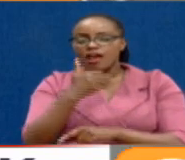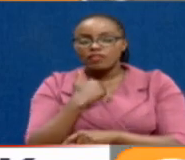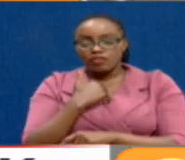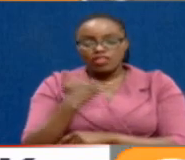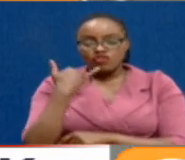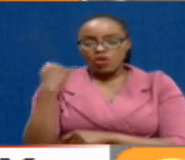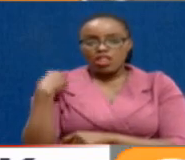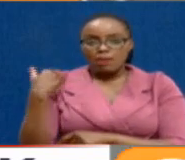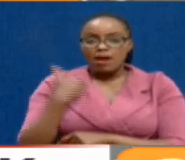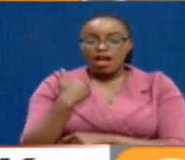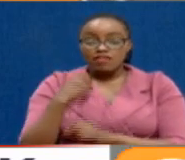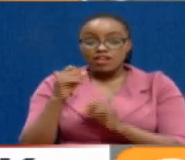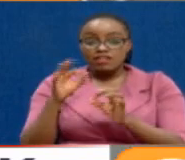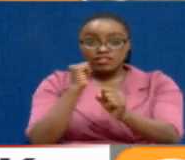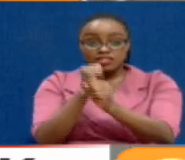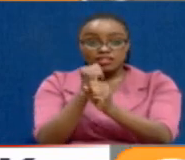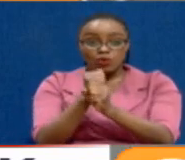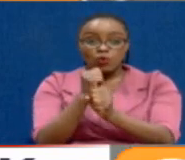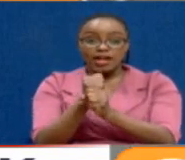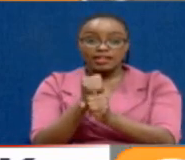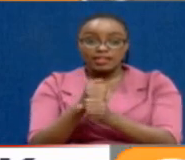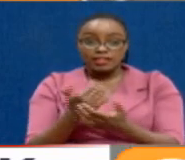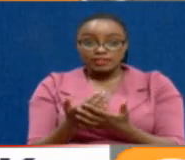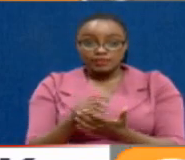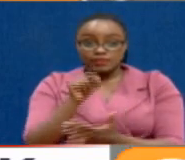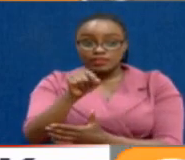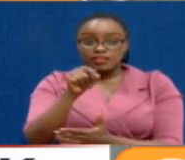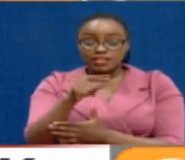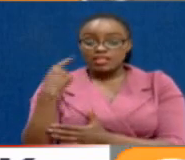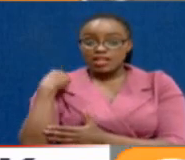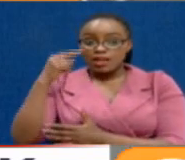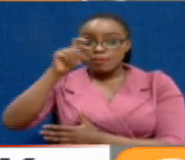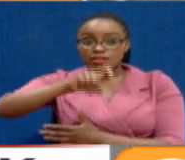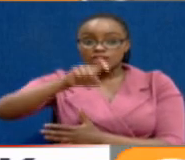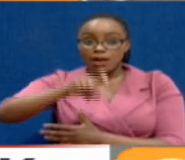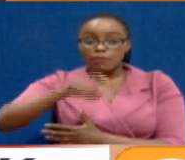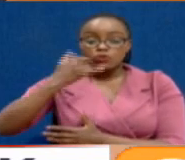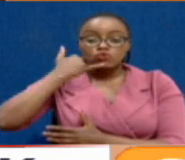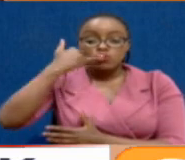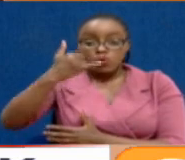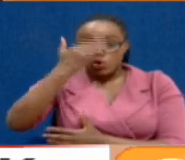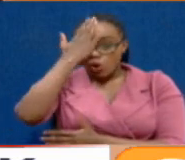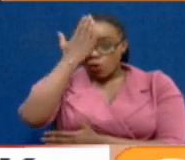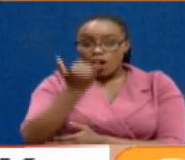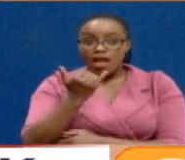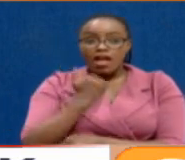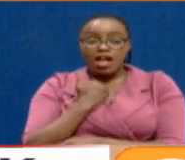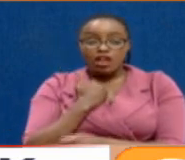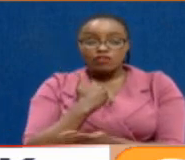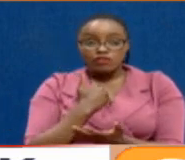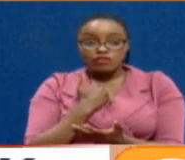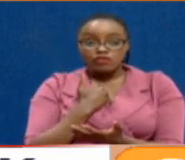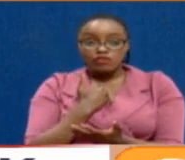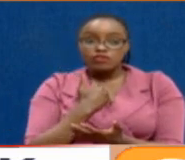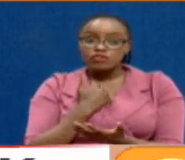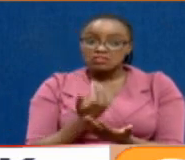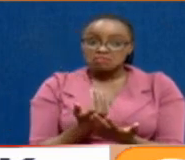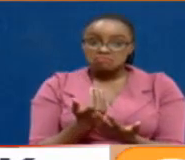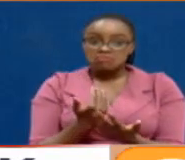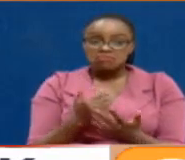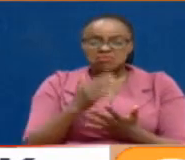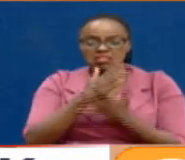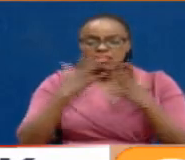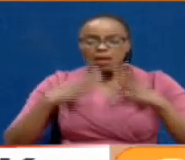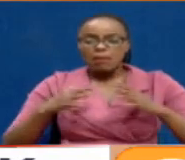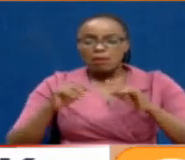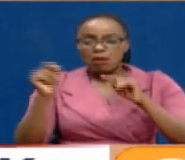or... at least it's working. Yeah, so that's the number you should actually call, so that there is, you are picked from home, so that people